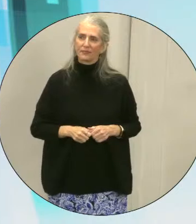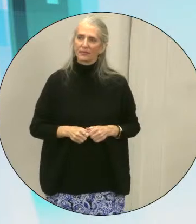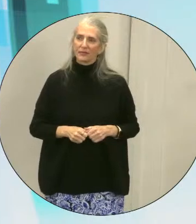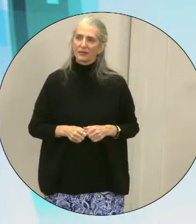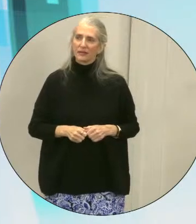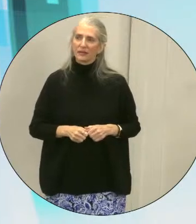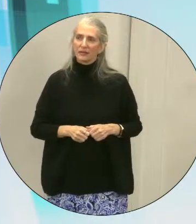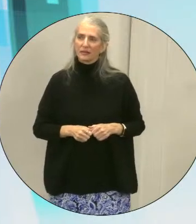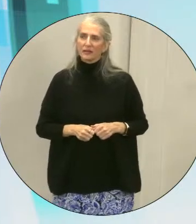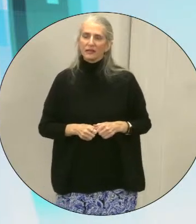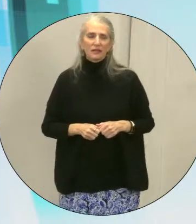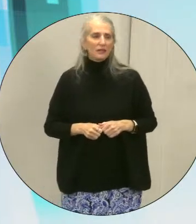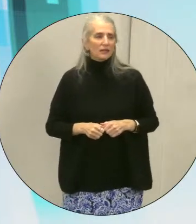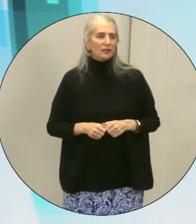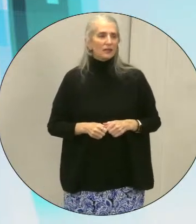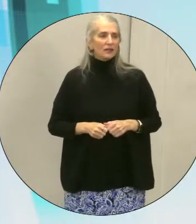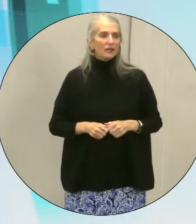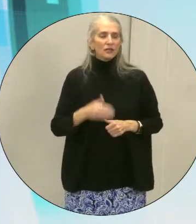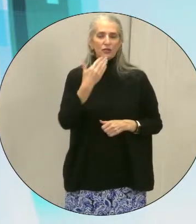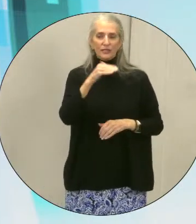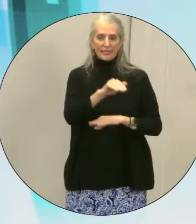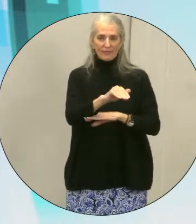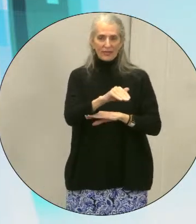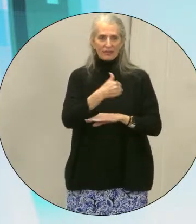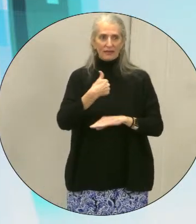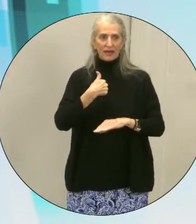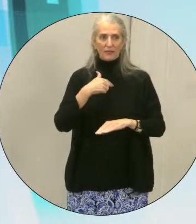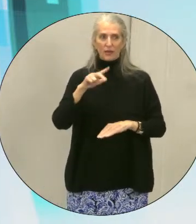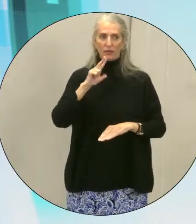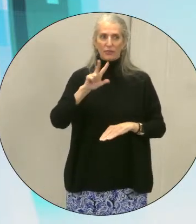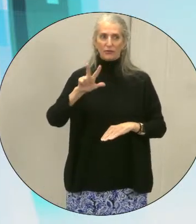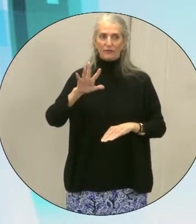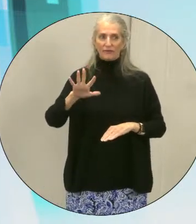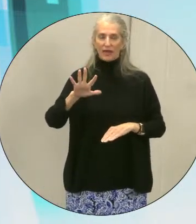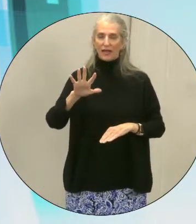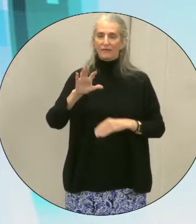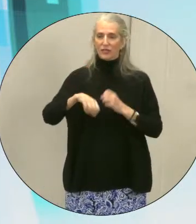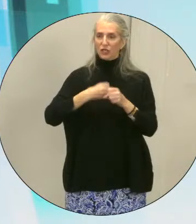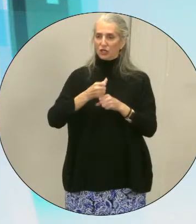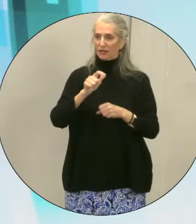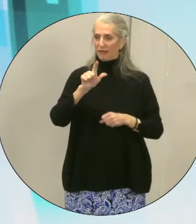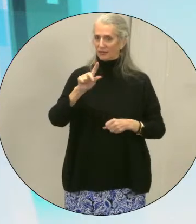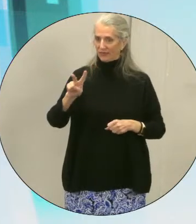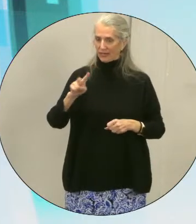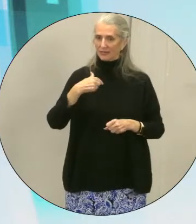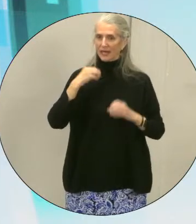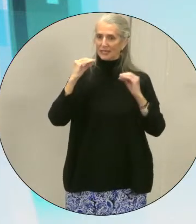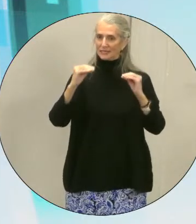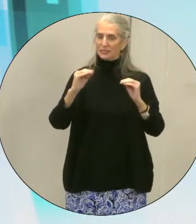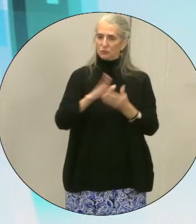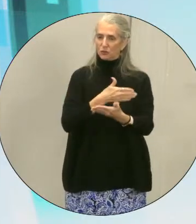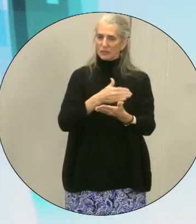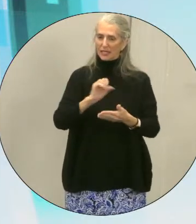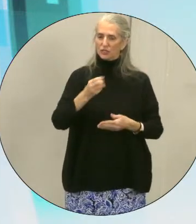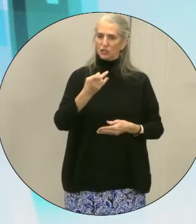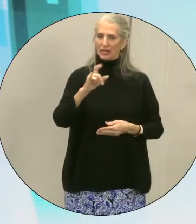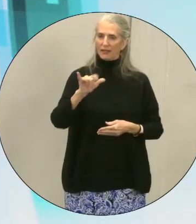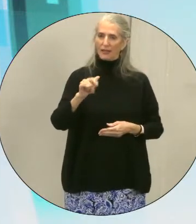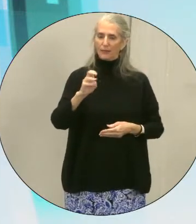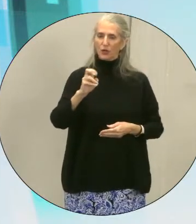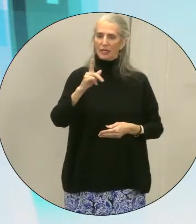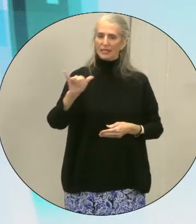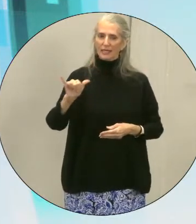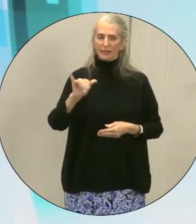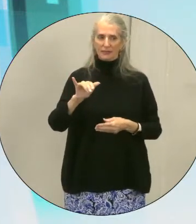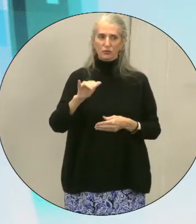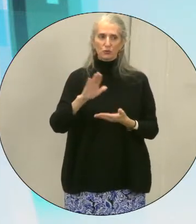Please proceed, Lynn. Good evening. I'm a 35-year Las Vegan. I teach music at Shelley Berkeley Elementary School, and I've worked